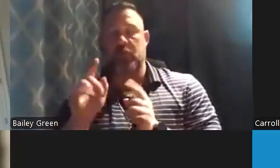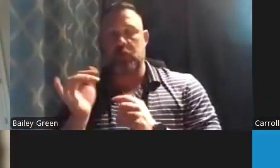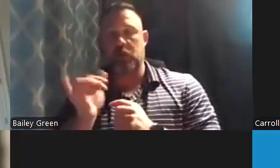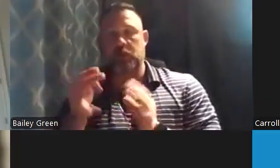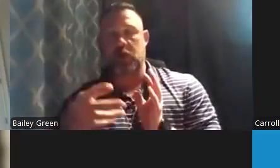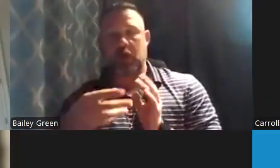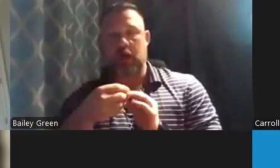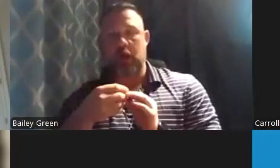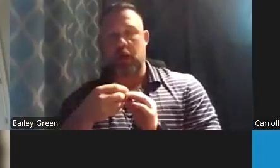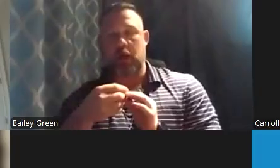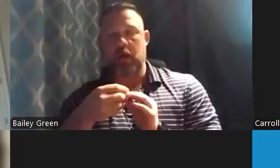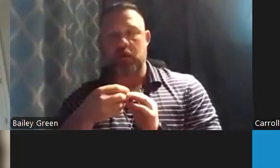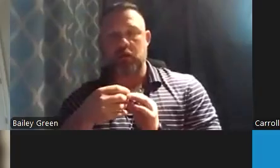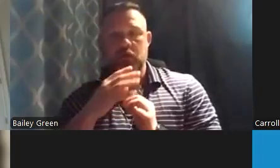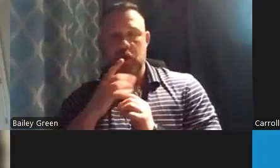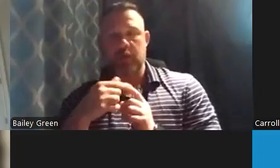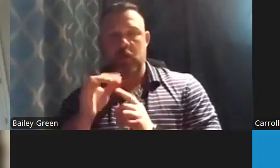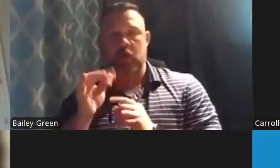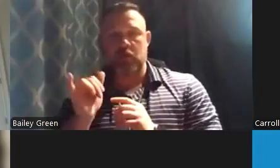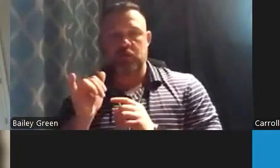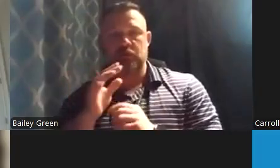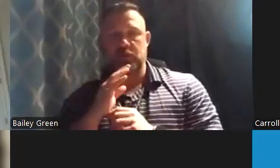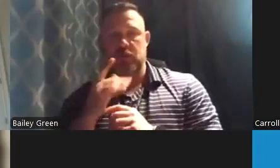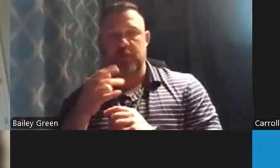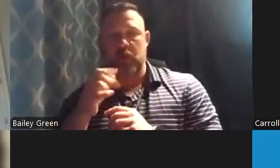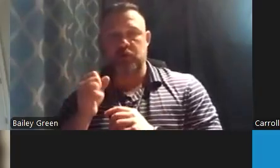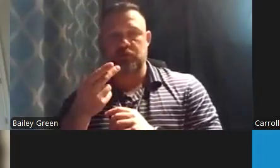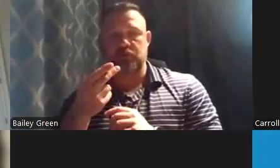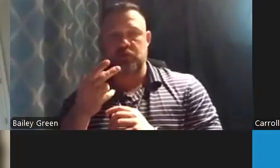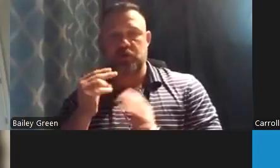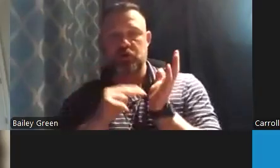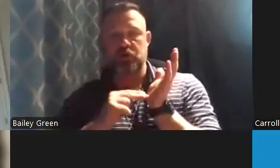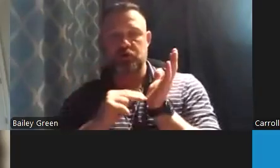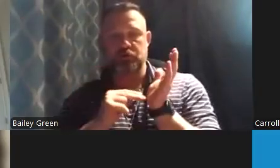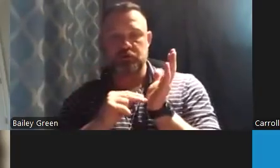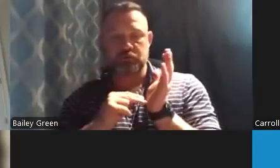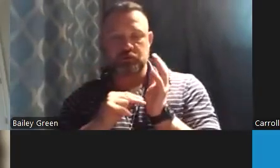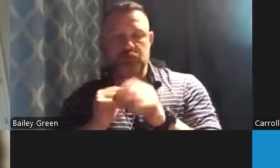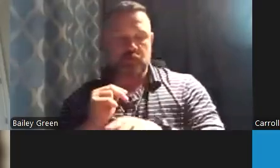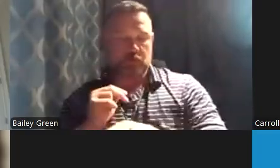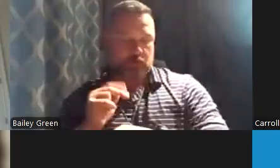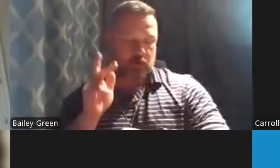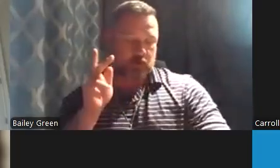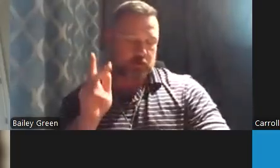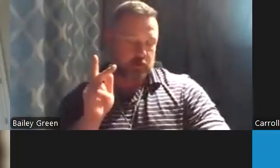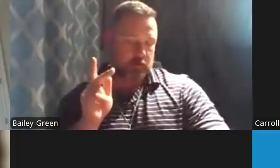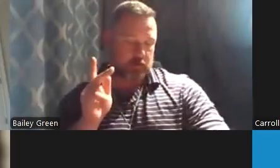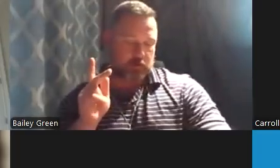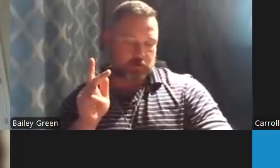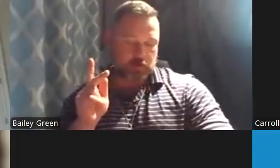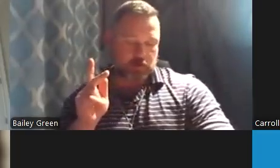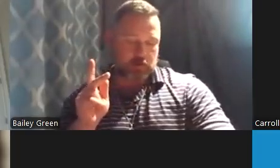add, it's interesting you talked about clergy, because I was thinking parish nurses, for example, the people that are working in